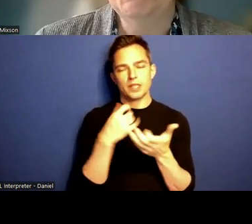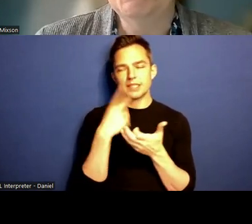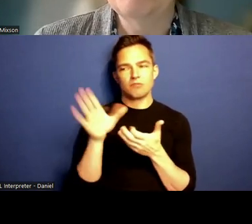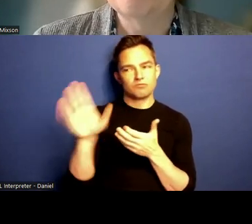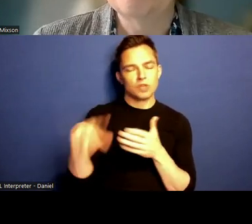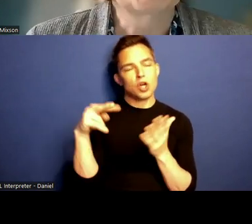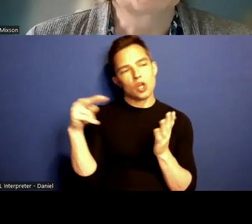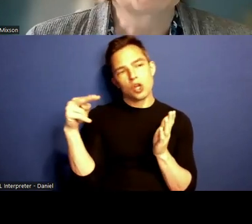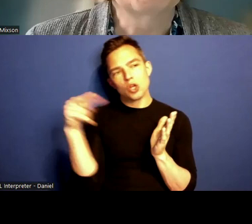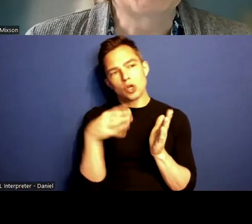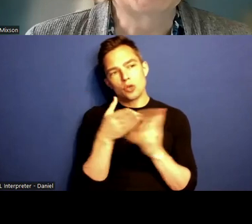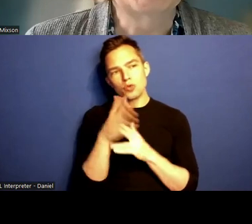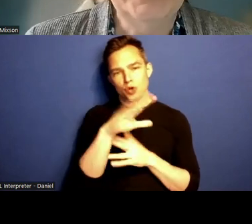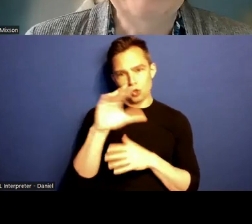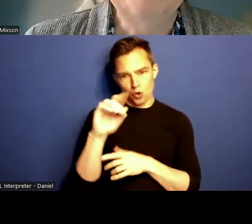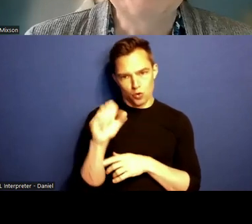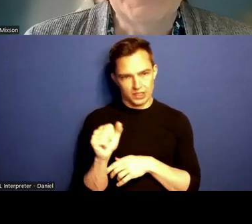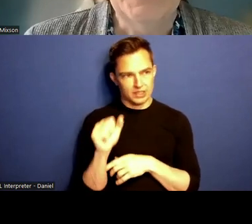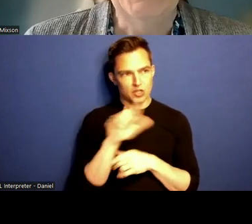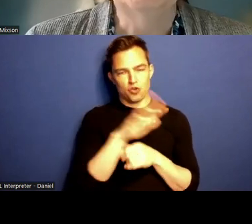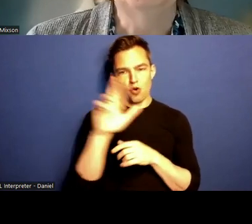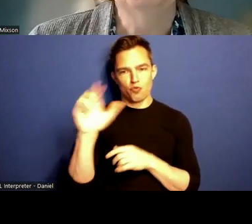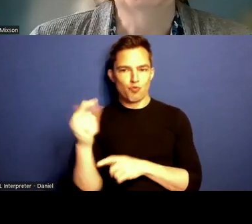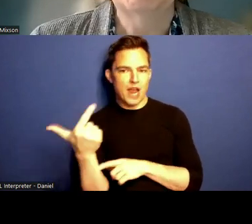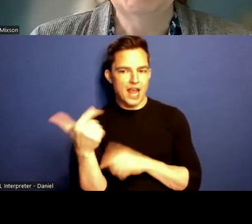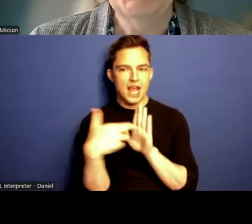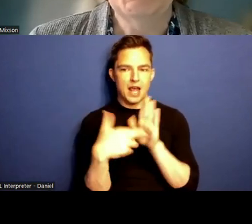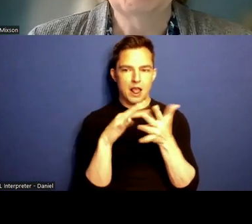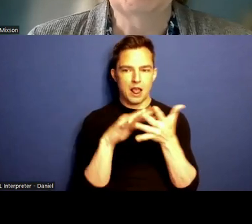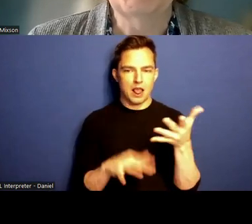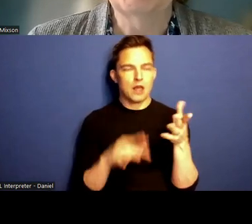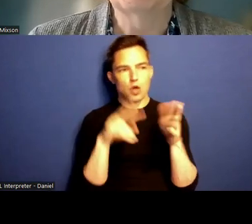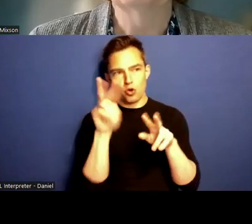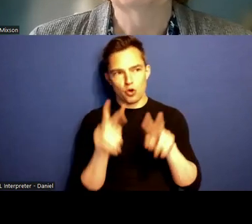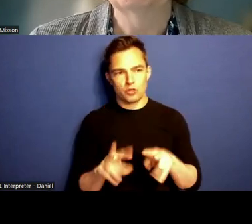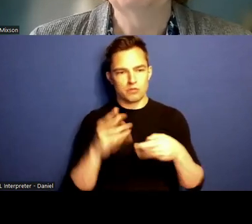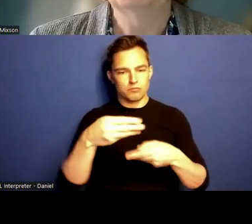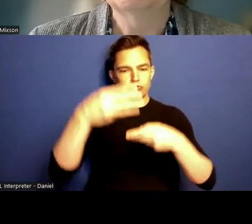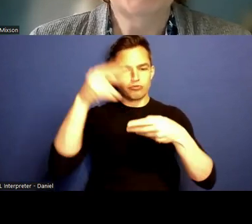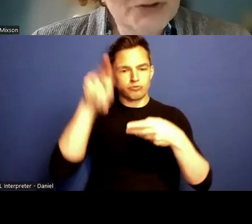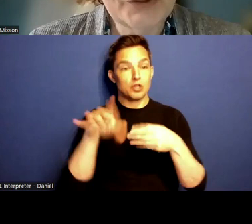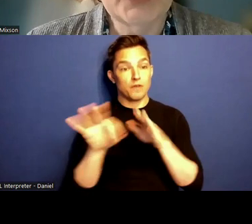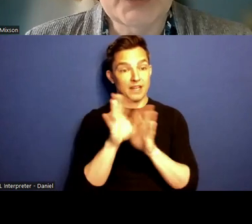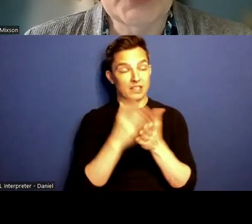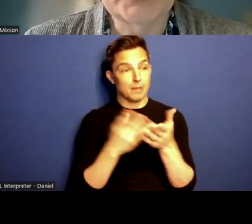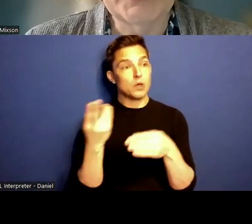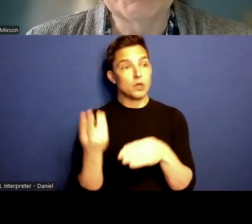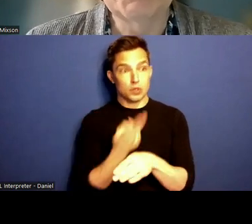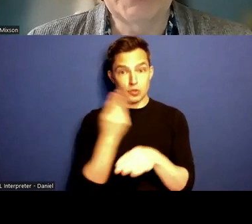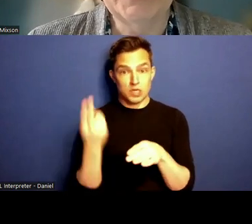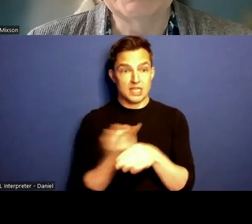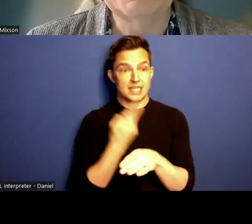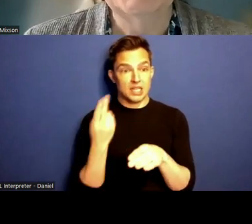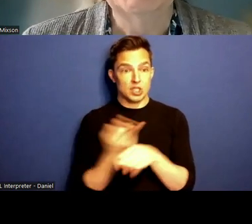your code, look through your regulation, and you will see there that there are some utilization controls that